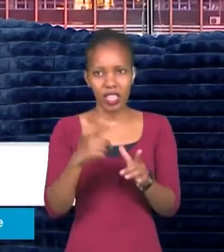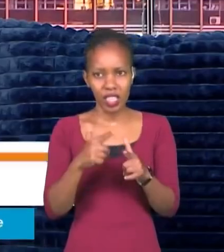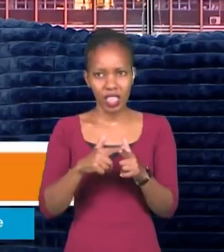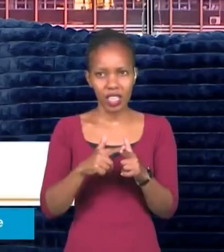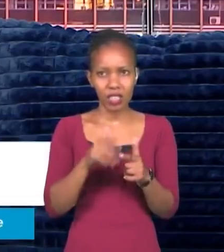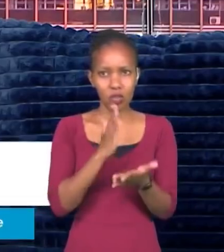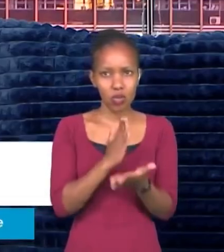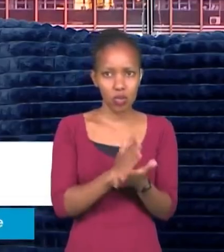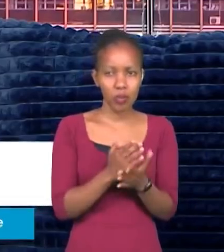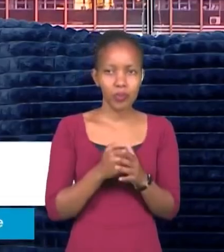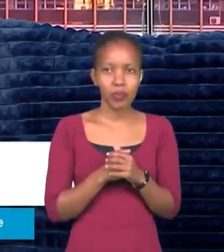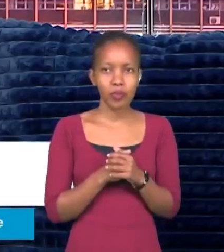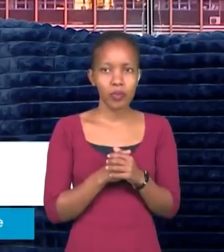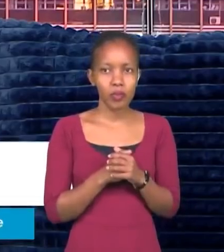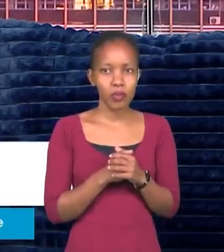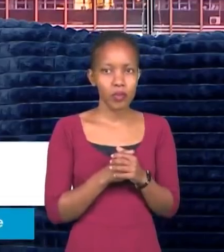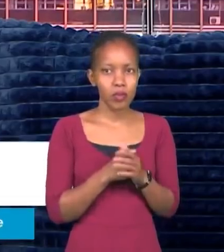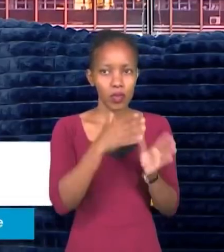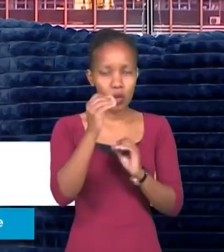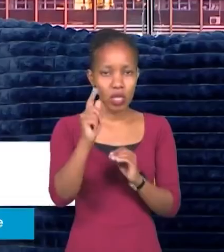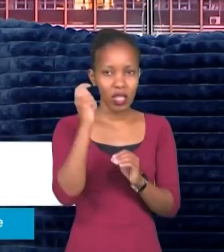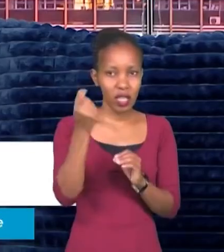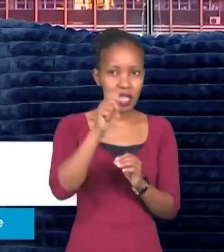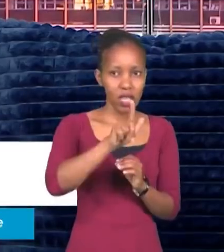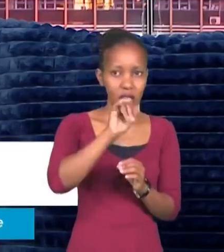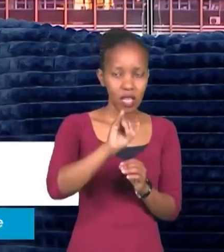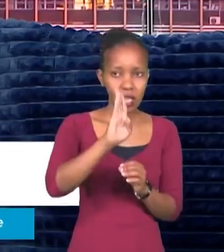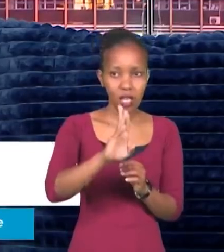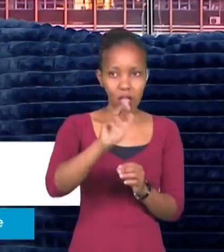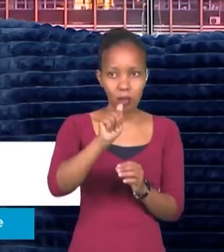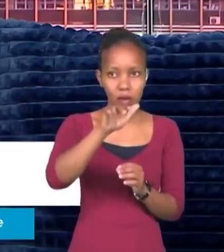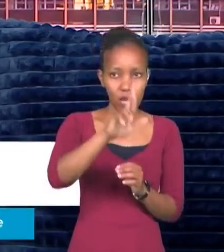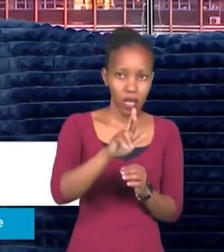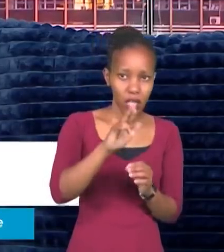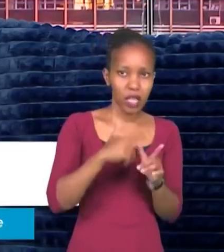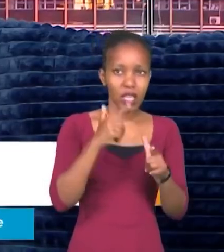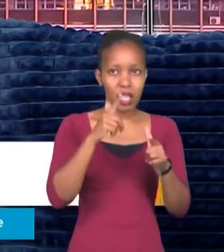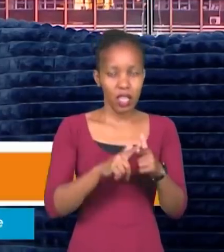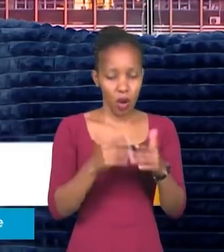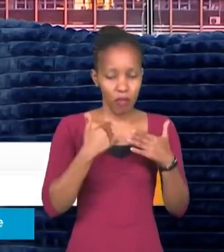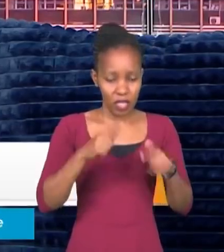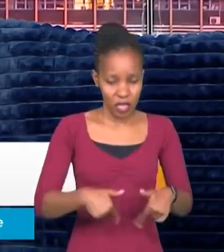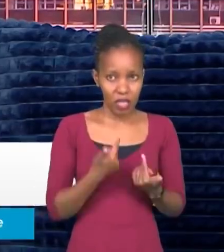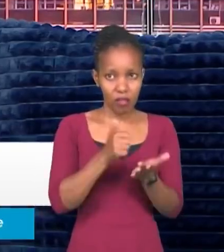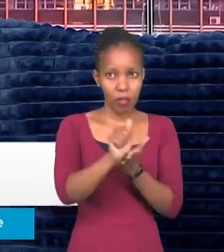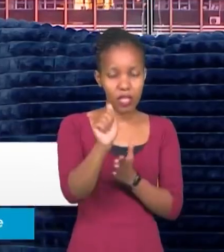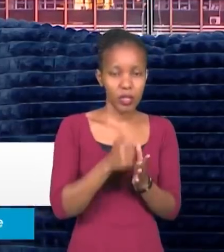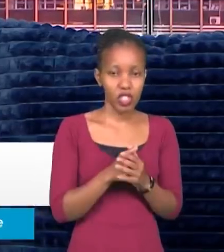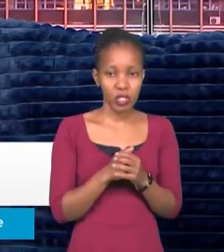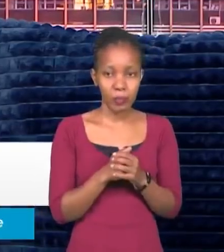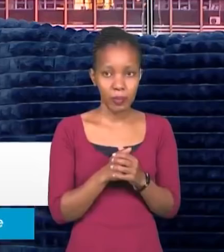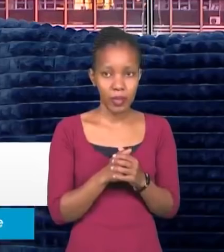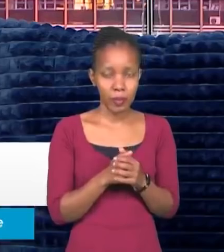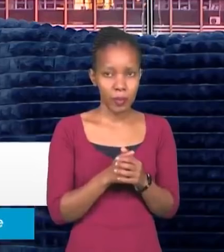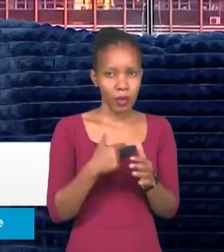go to Kipi, you go to the Kenya Library, get your ISBN, and you can self-publish. Okay. Yeah. Okay. So when